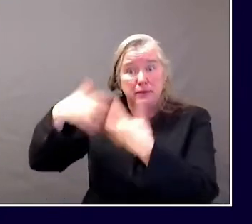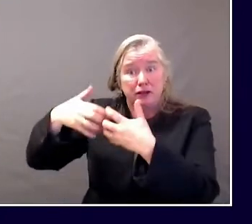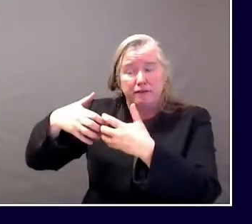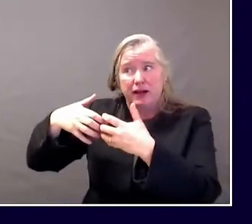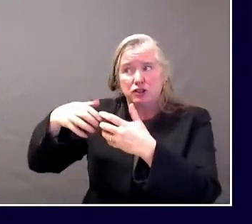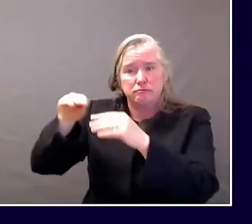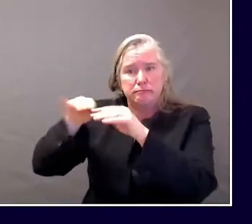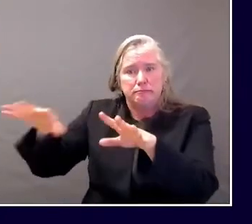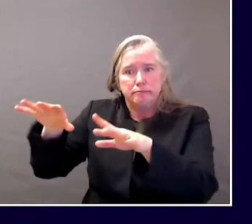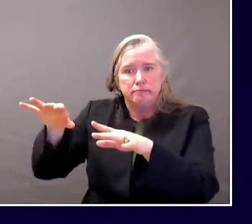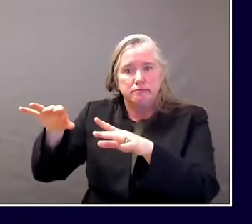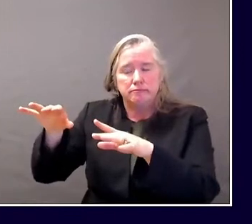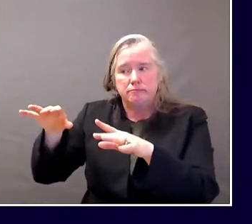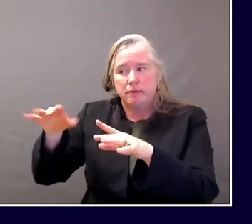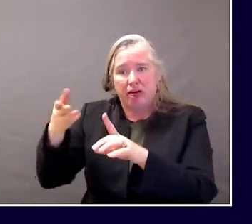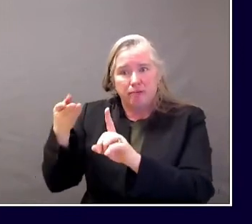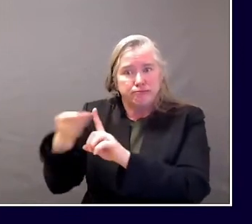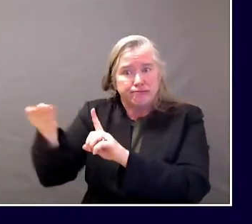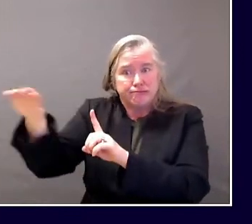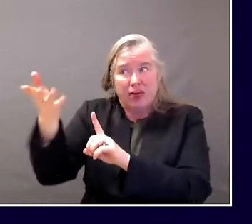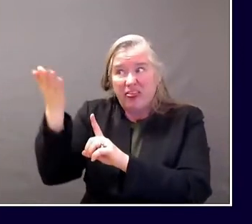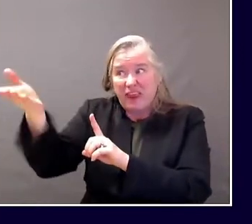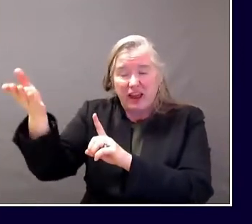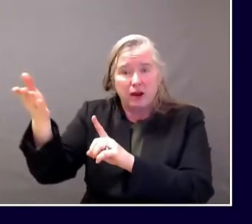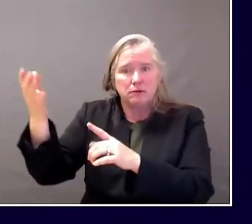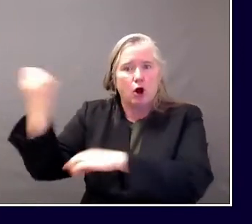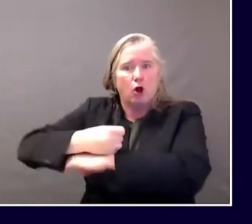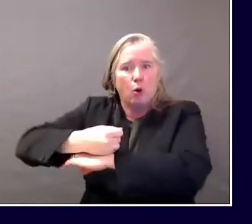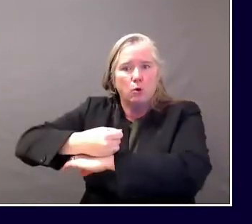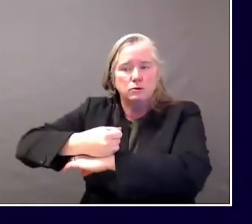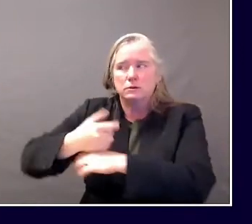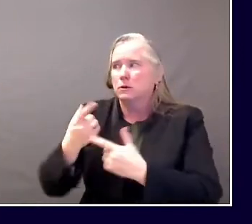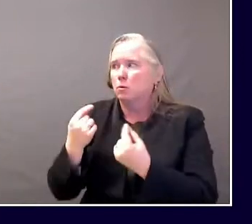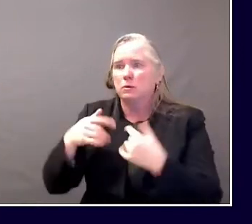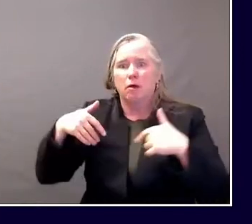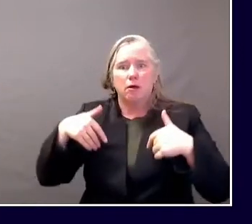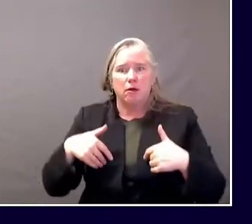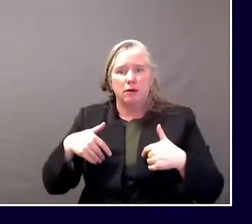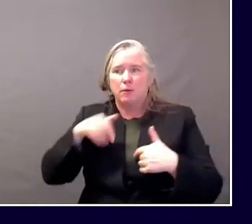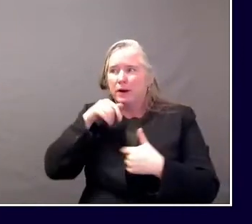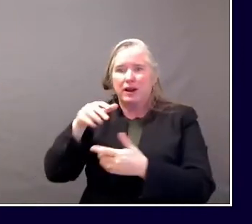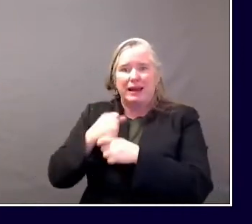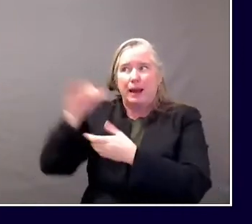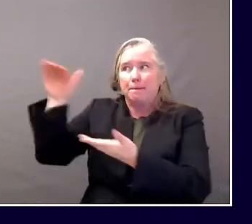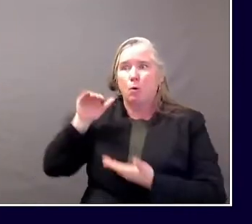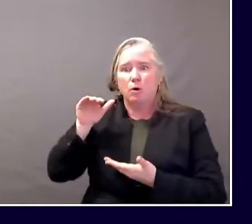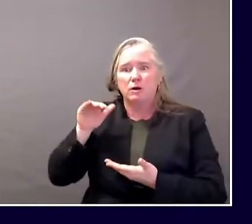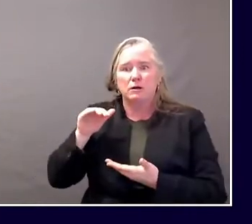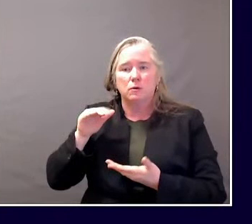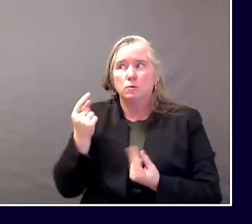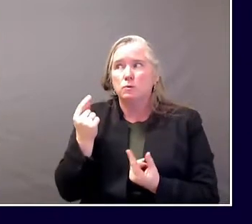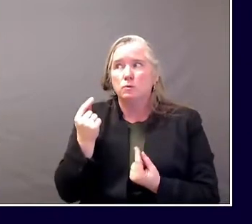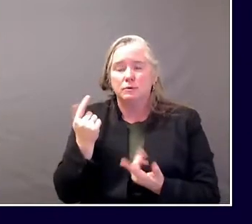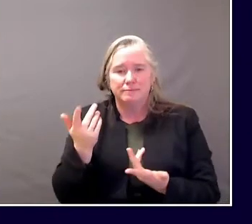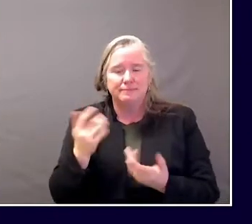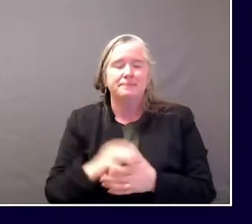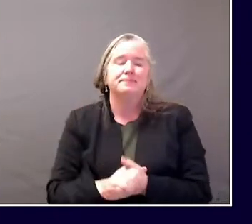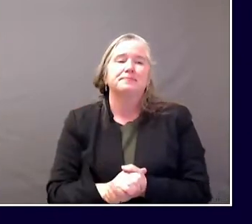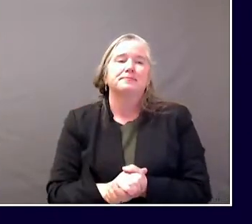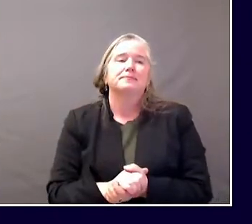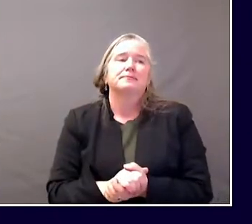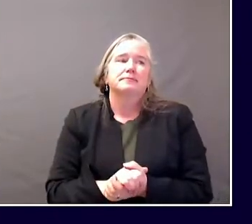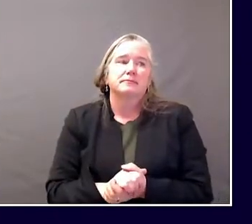got to analyze these questions really, really carefully. Right now, Brian, again, until we see the proposal, until we really analyze the